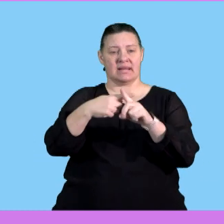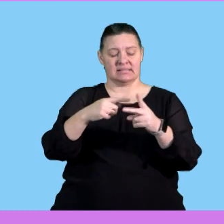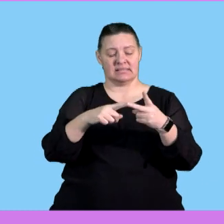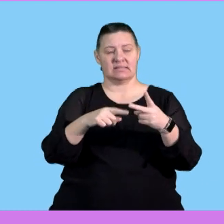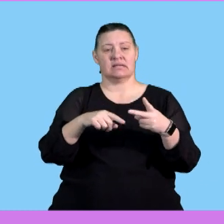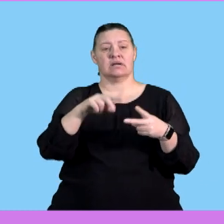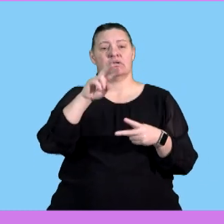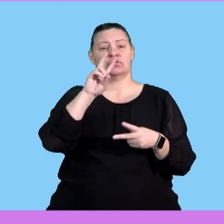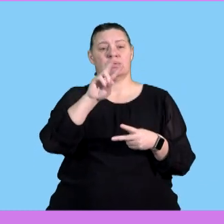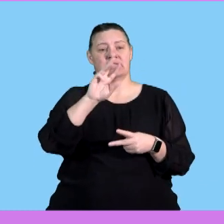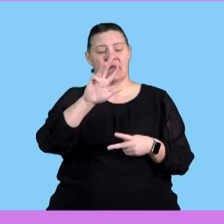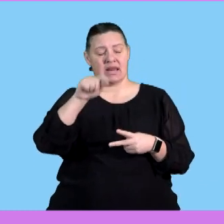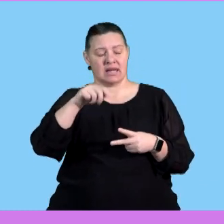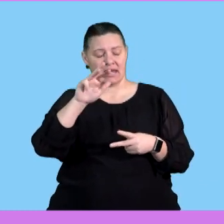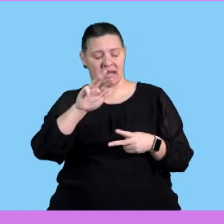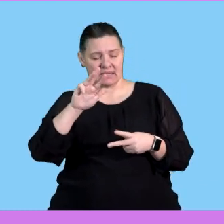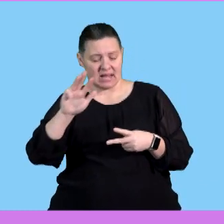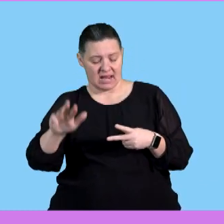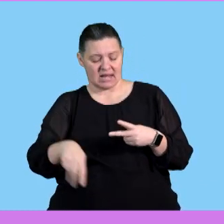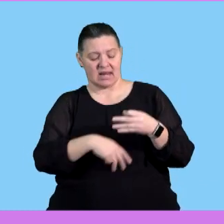17.99 plus